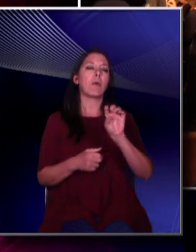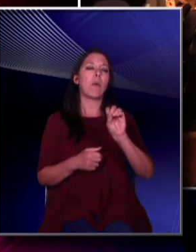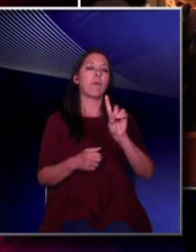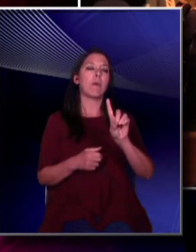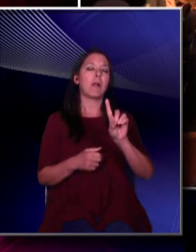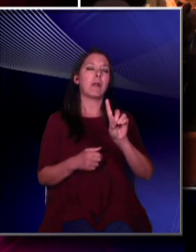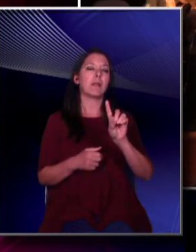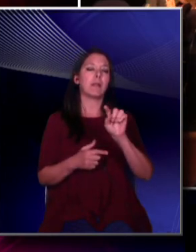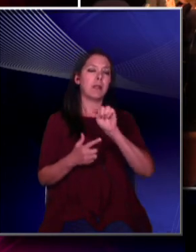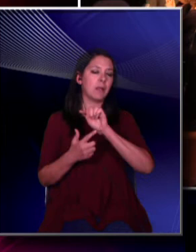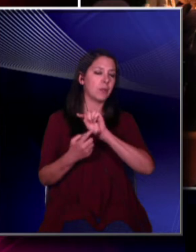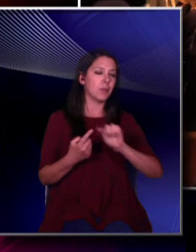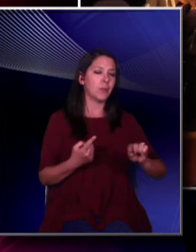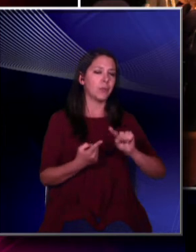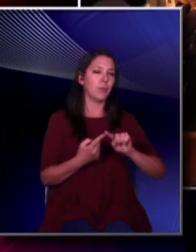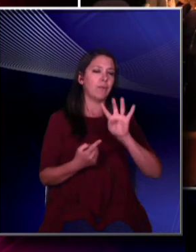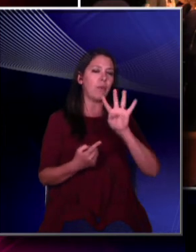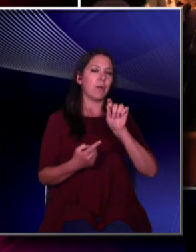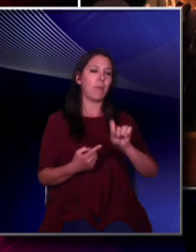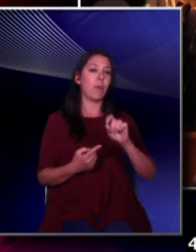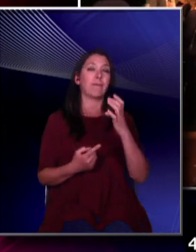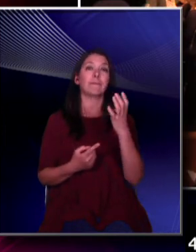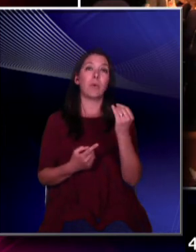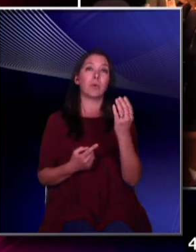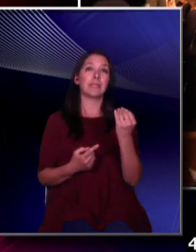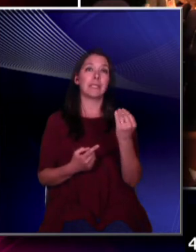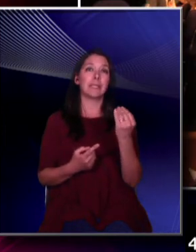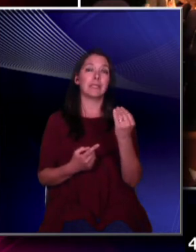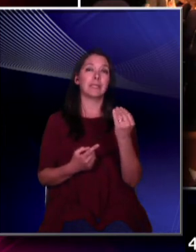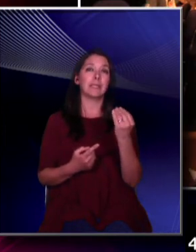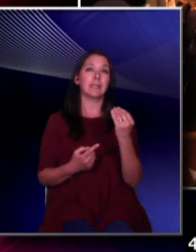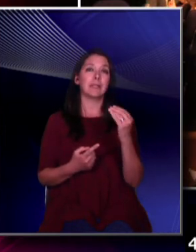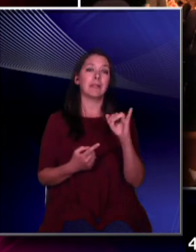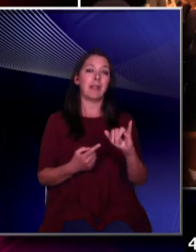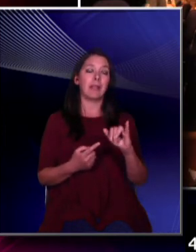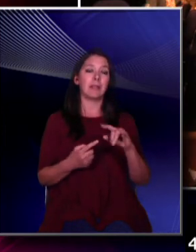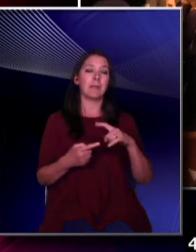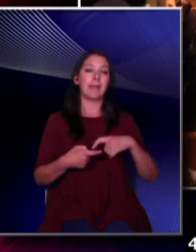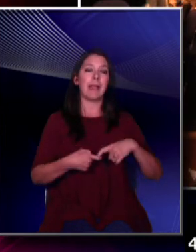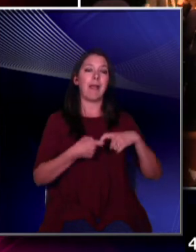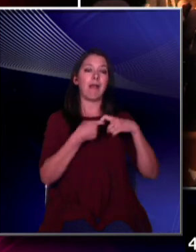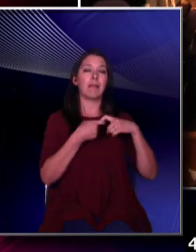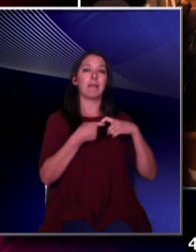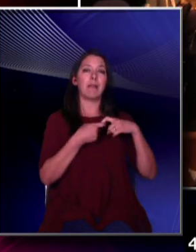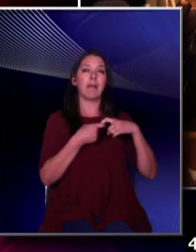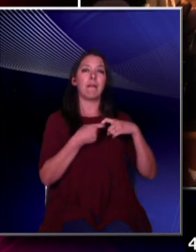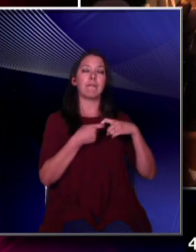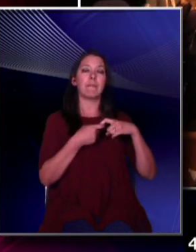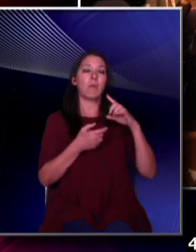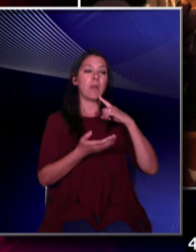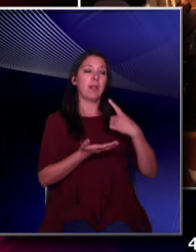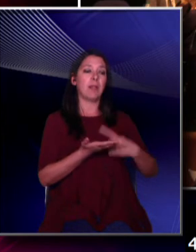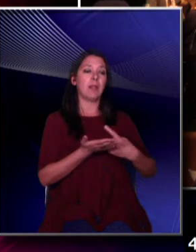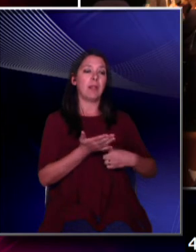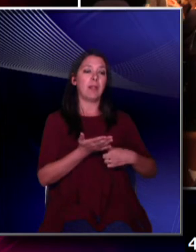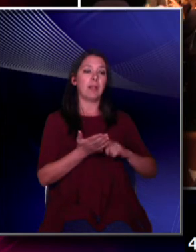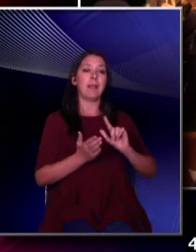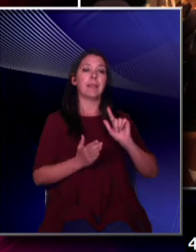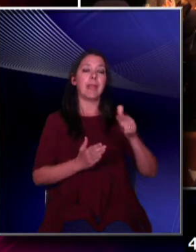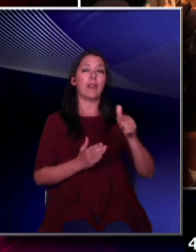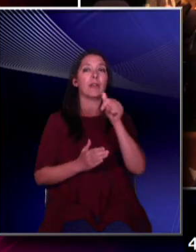4.01 down through 4.14 is being held off for discussion in executive